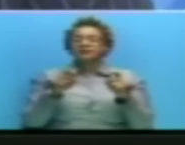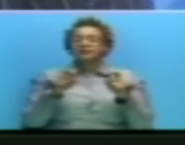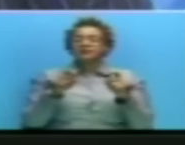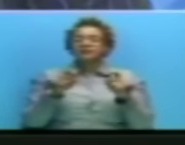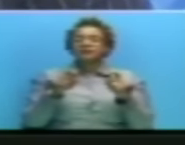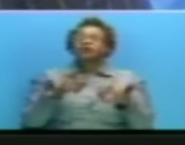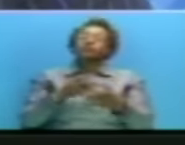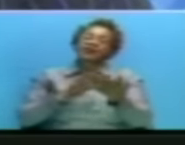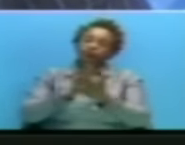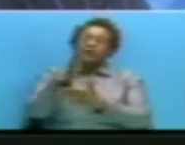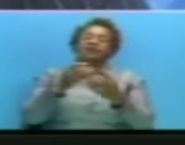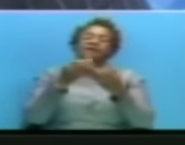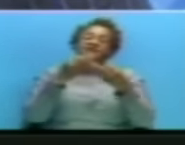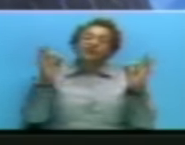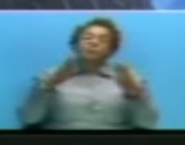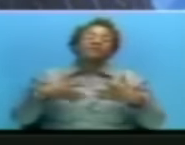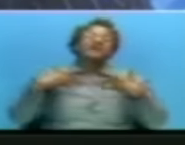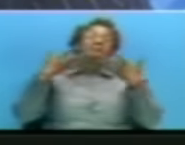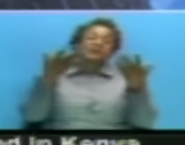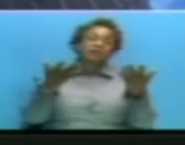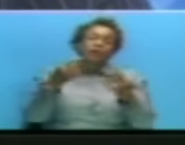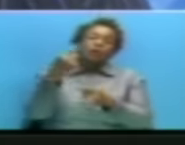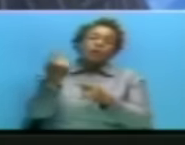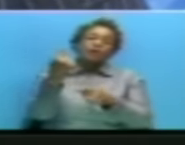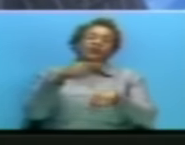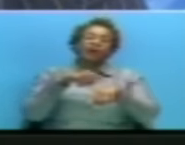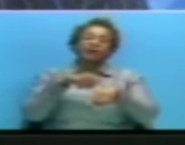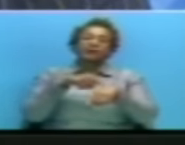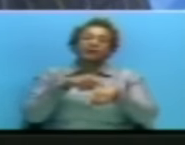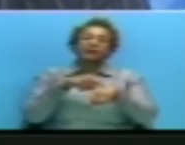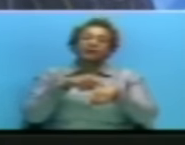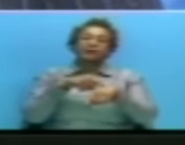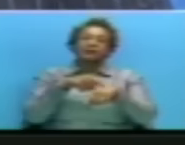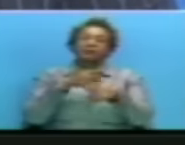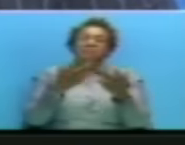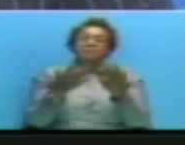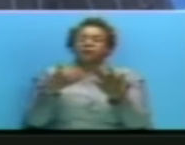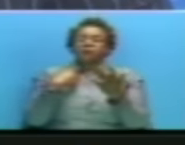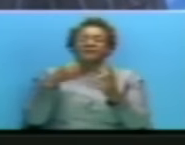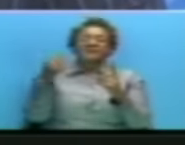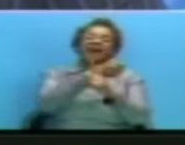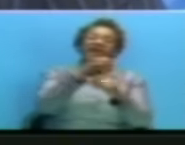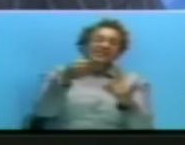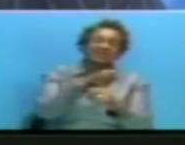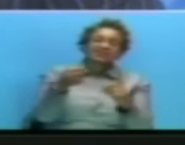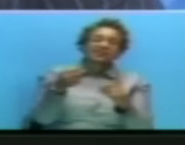you're assured your freedom of expression only when you extend to incitement to violence, vilification of others,